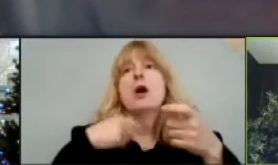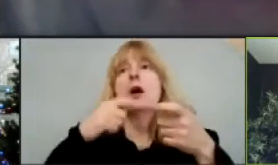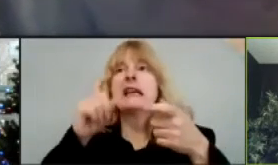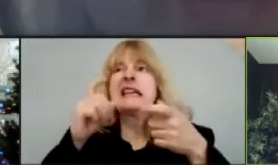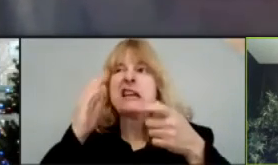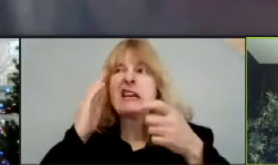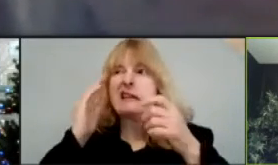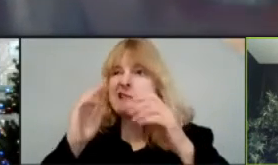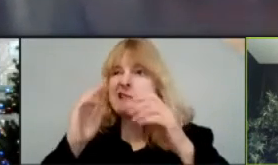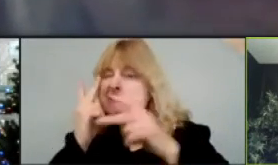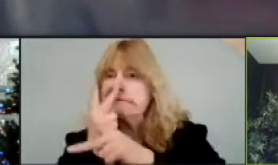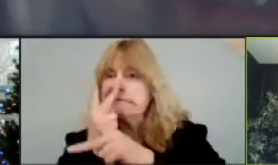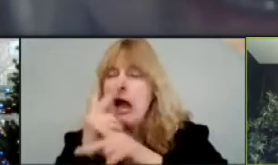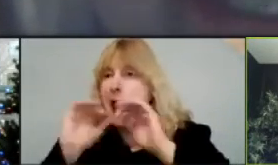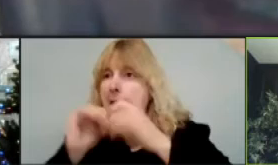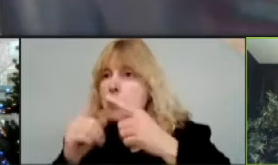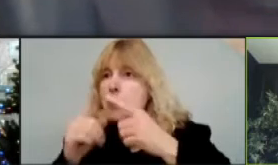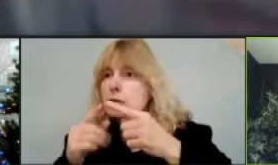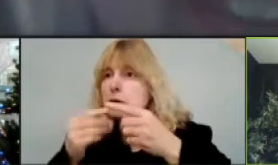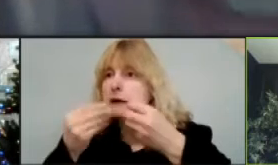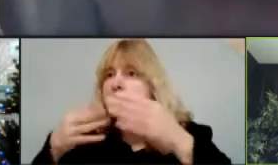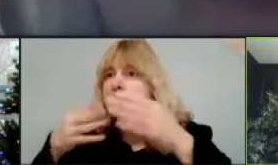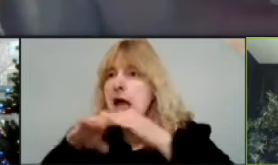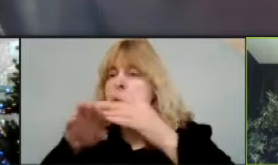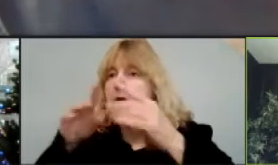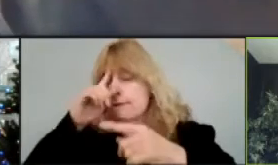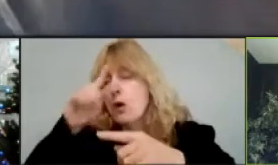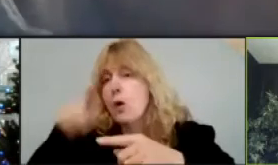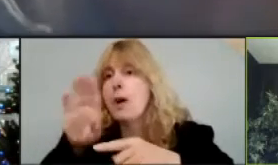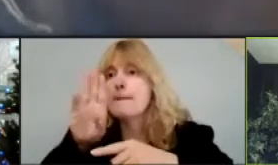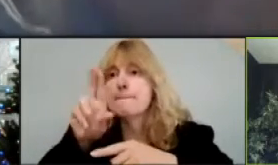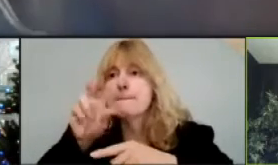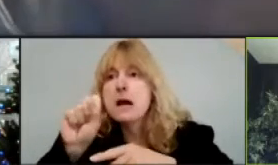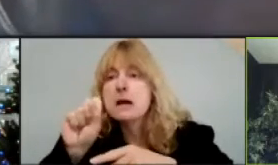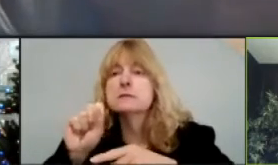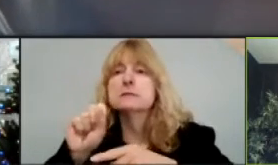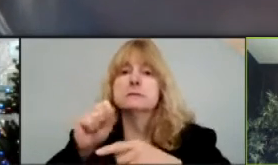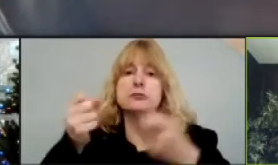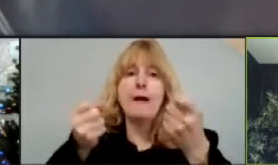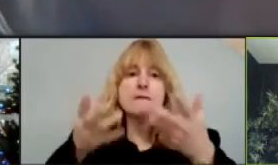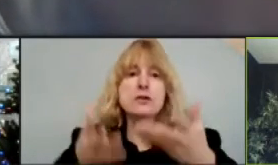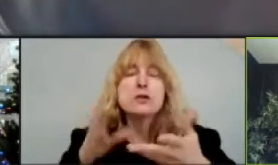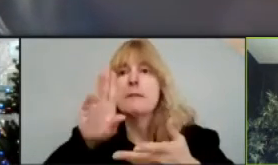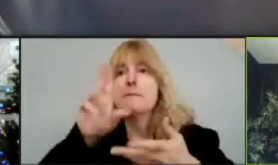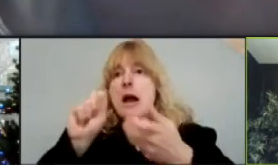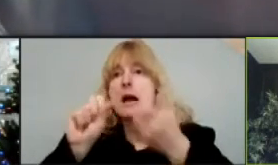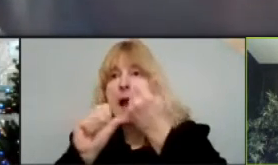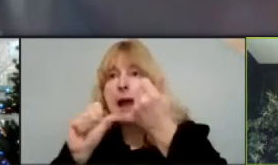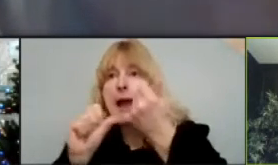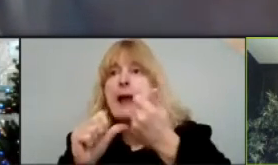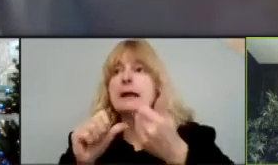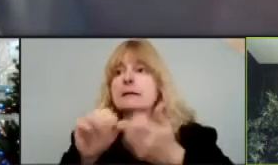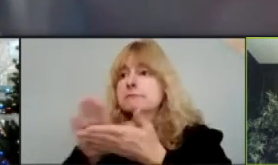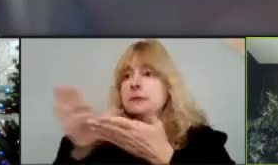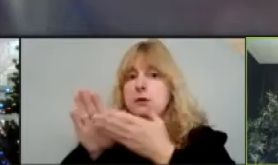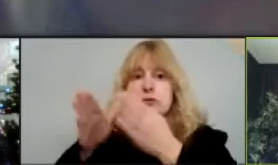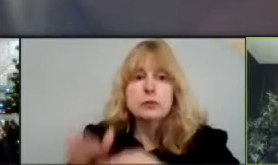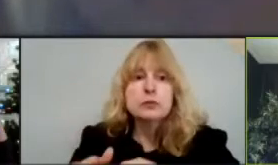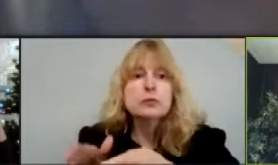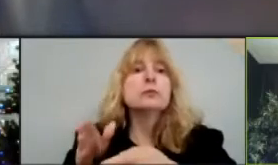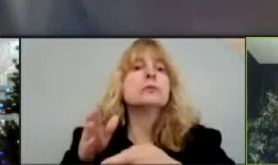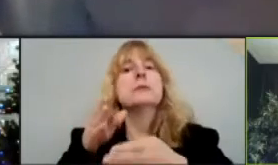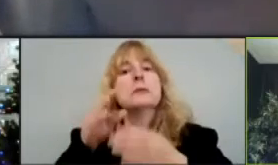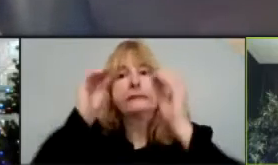aides or our bus drivers and our custodians, and we'll figure that out. So to be clear, DPSCD is not administering